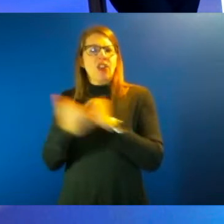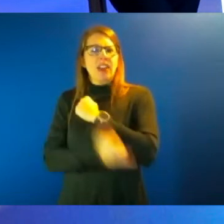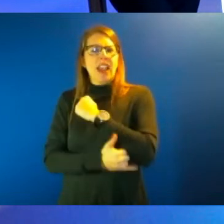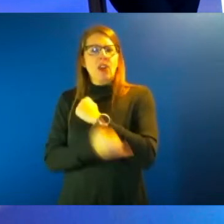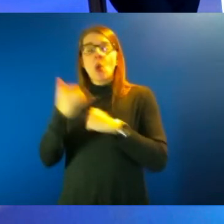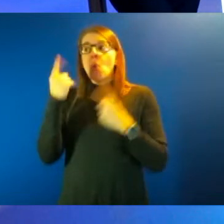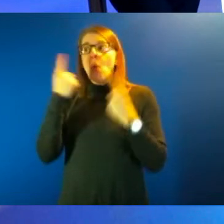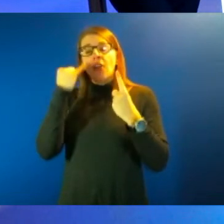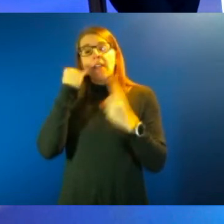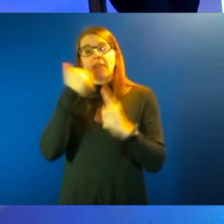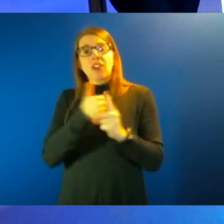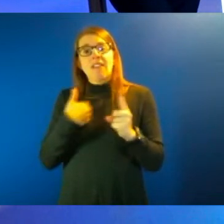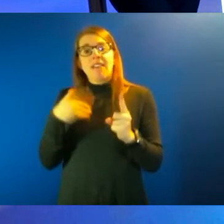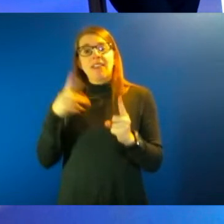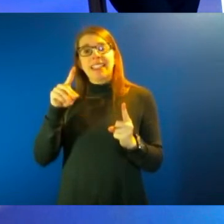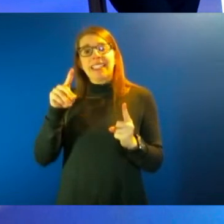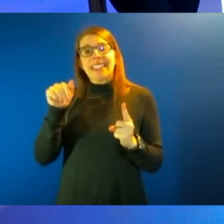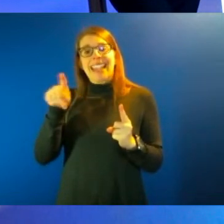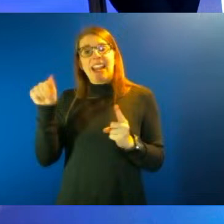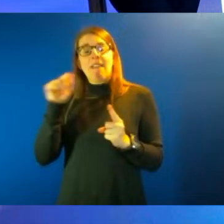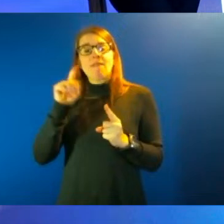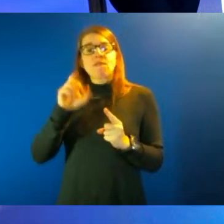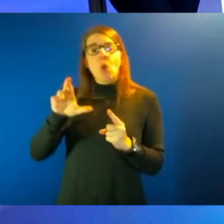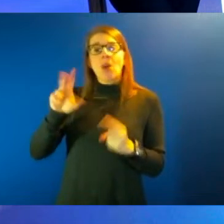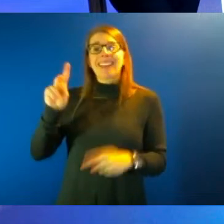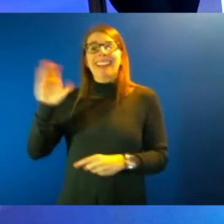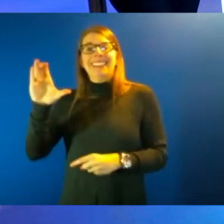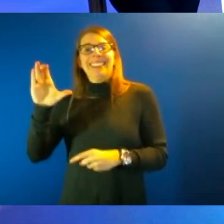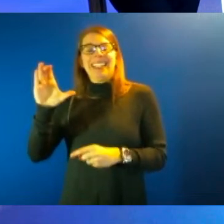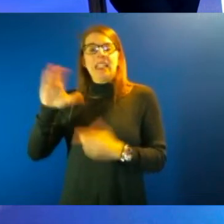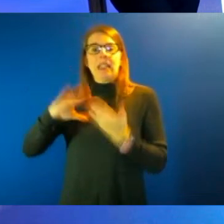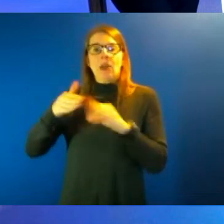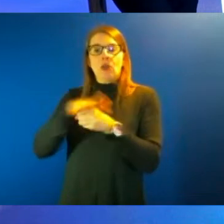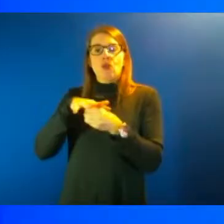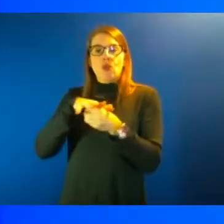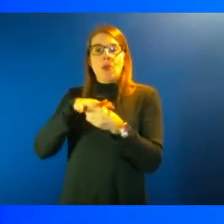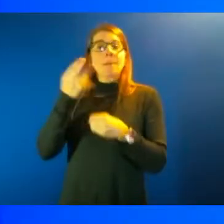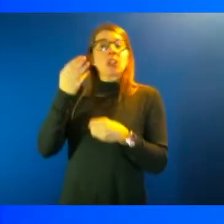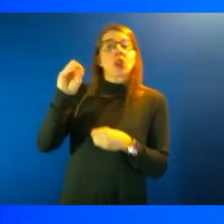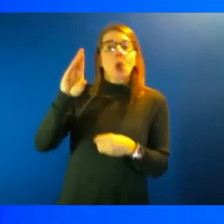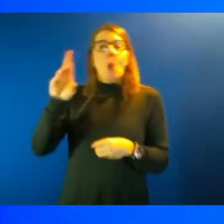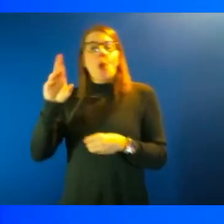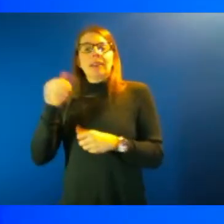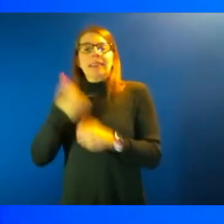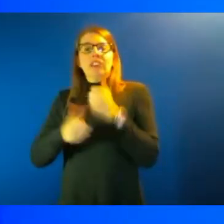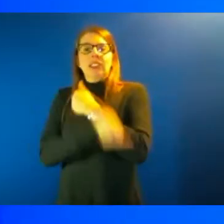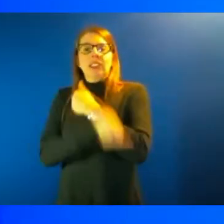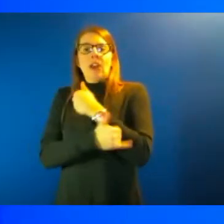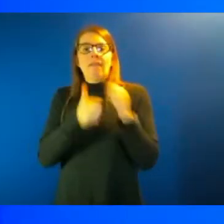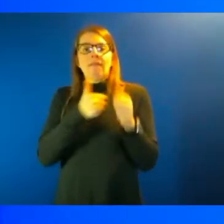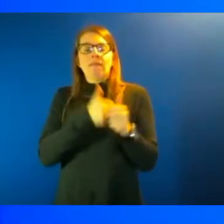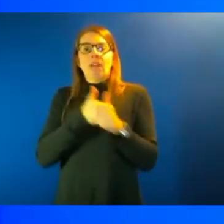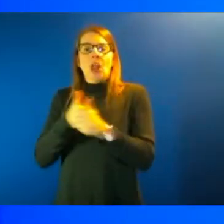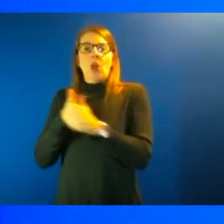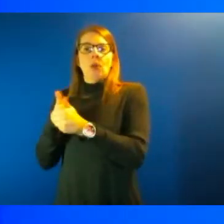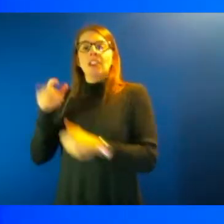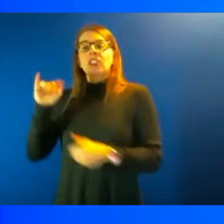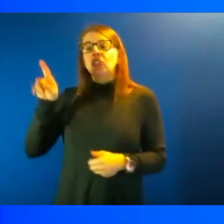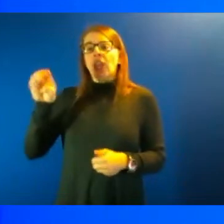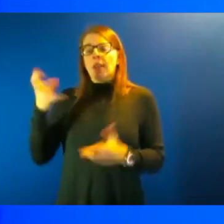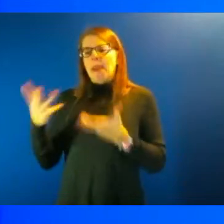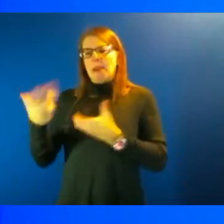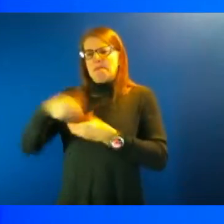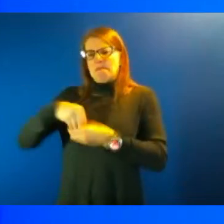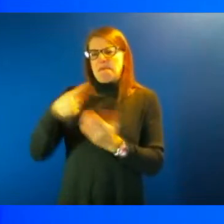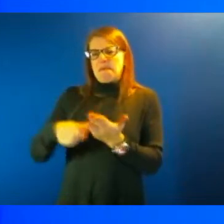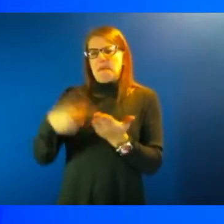have data for city of Kansas City, Missouri, or is it just county by county? So, Jake may want to weigh in on this too, but I think we